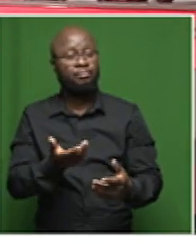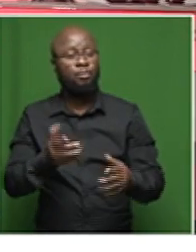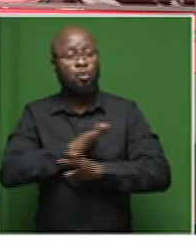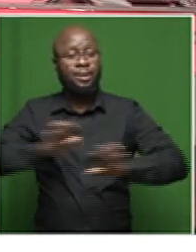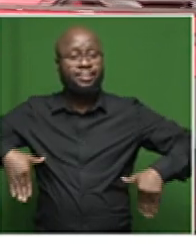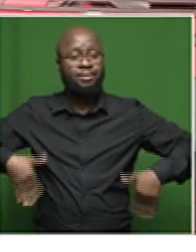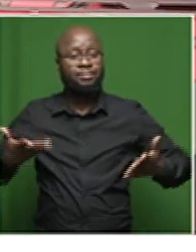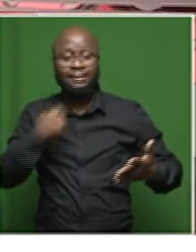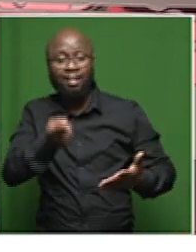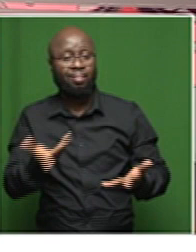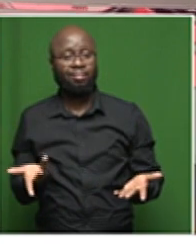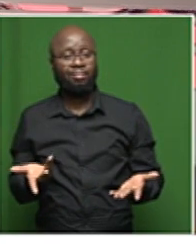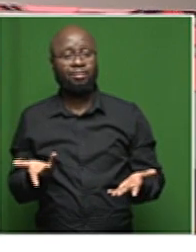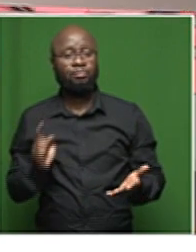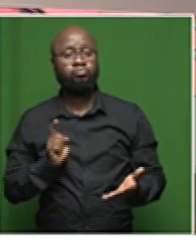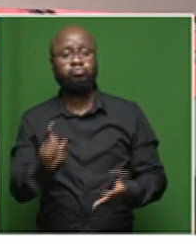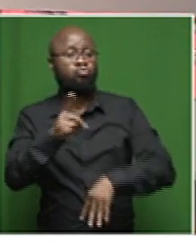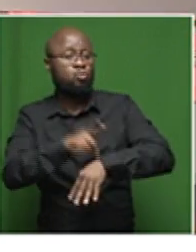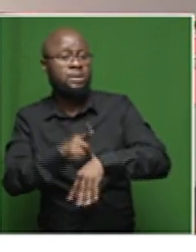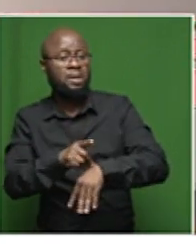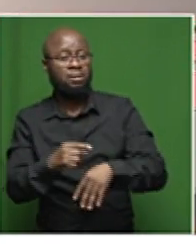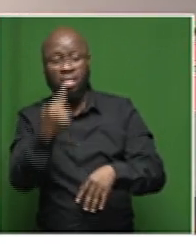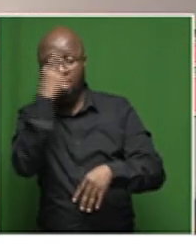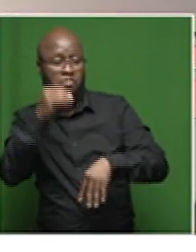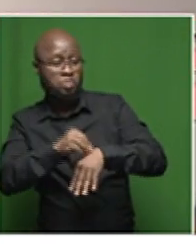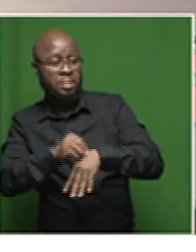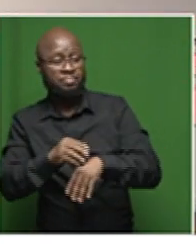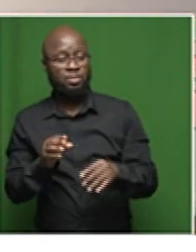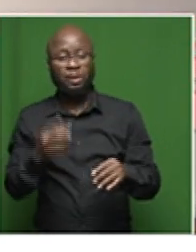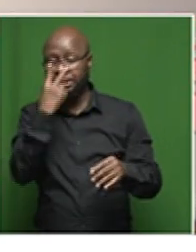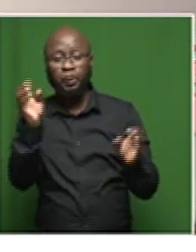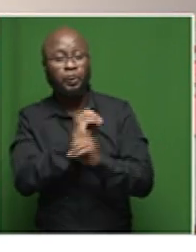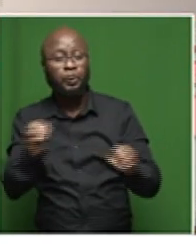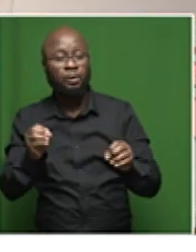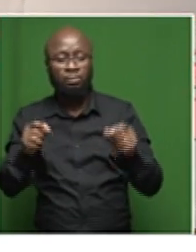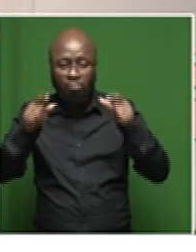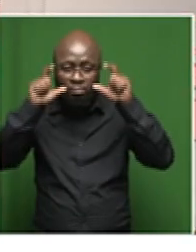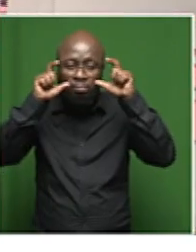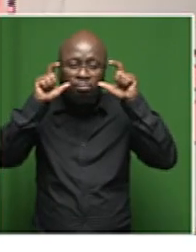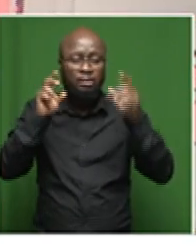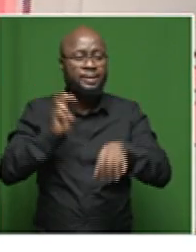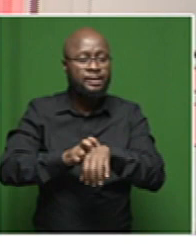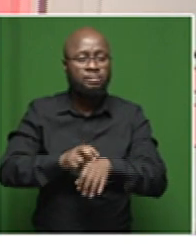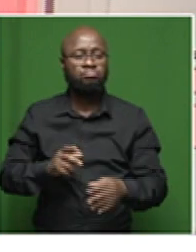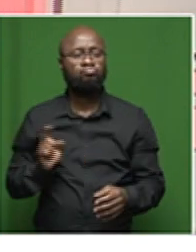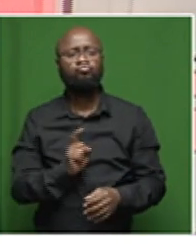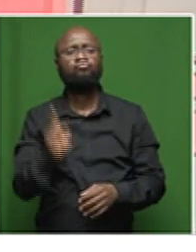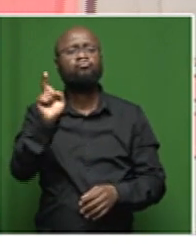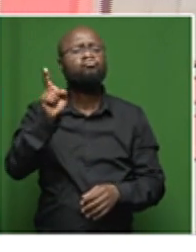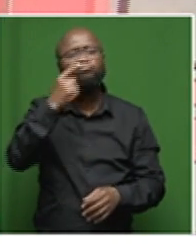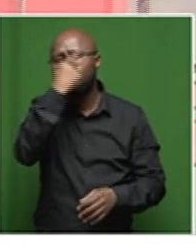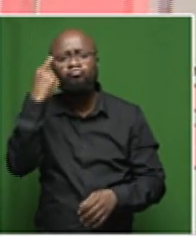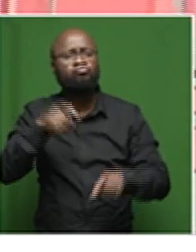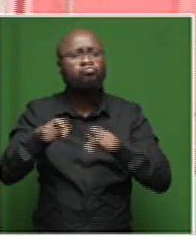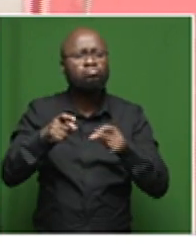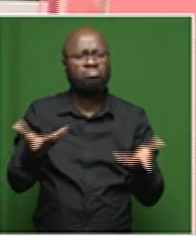they'll come and go see the doctor saying, I'm having visual problems, I can't see, maybe I need to go get spectacles. And when they go see the optometrist tells them,